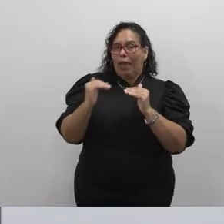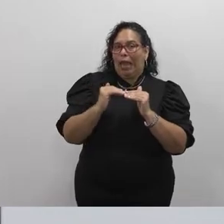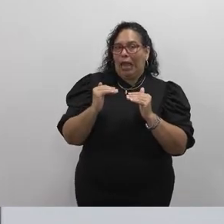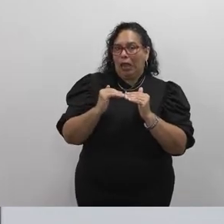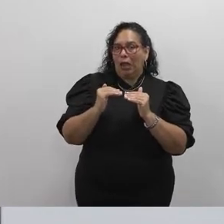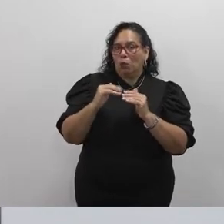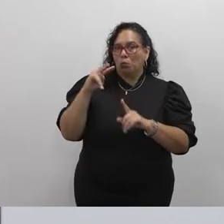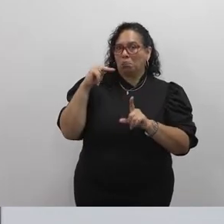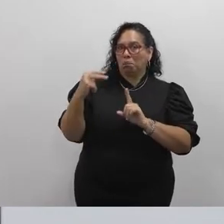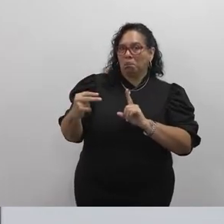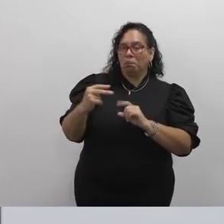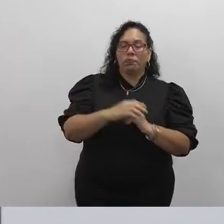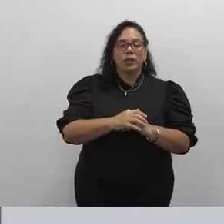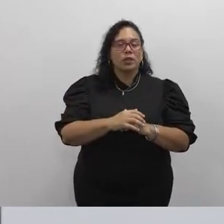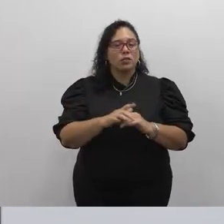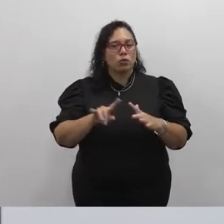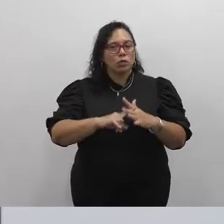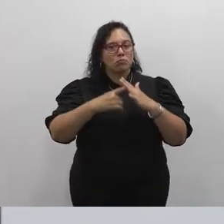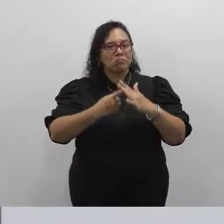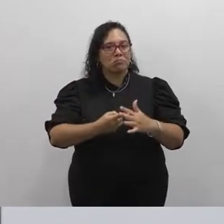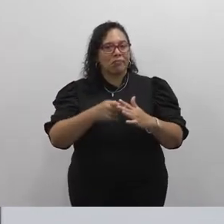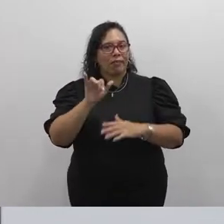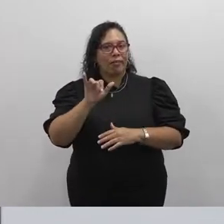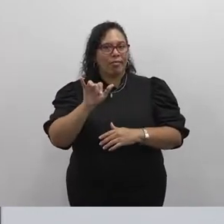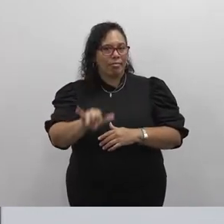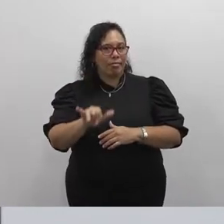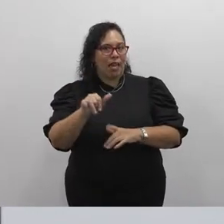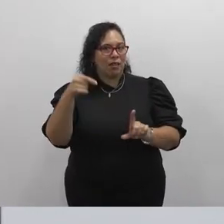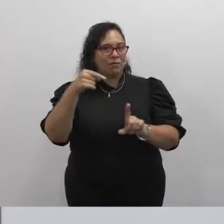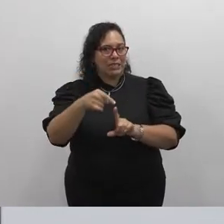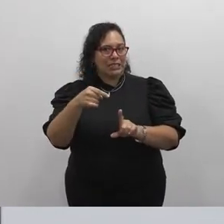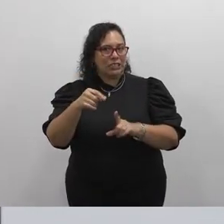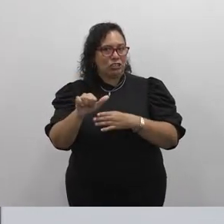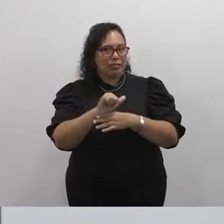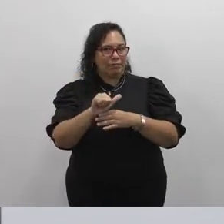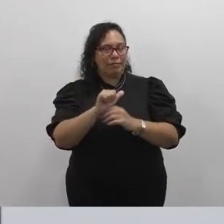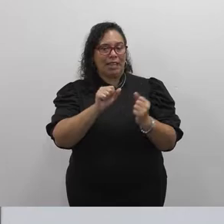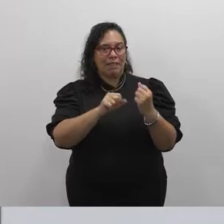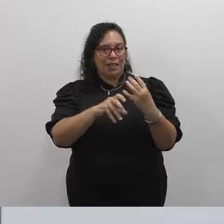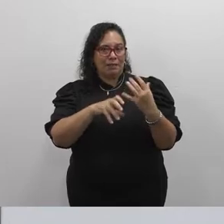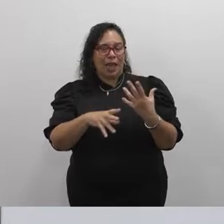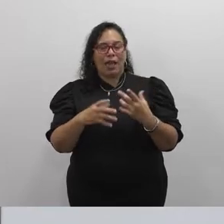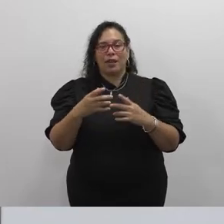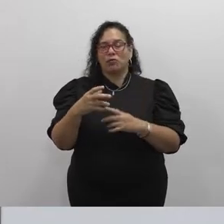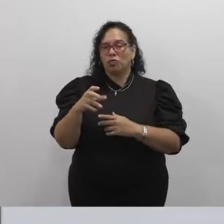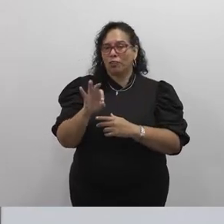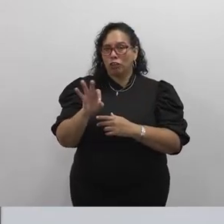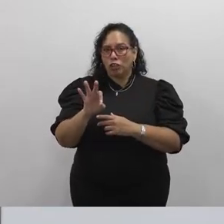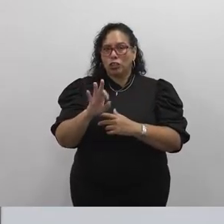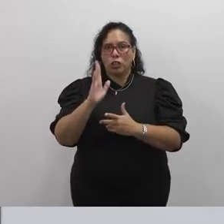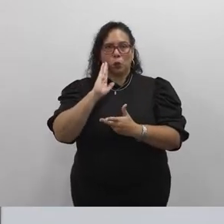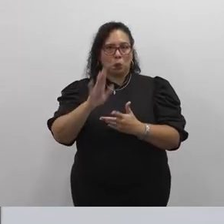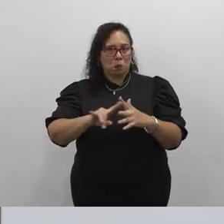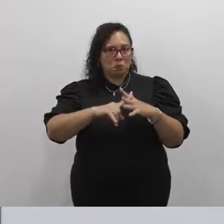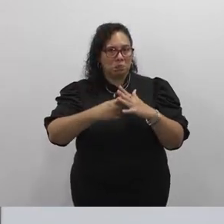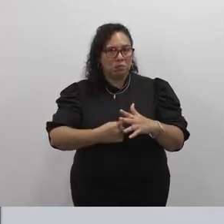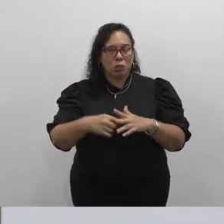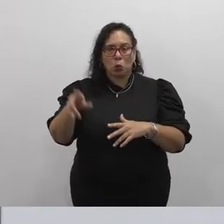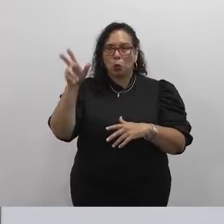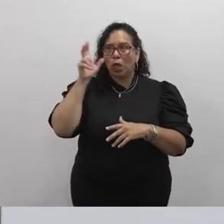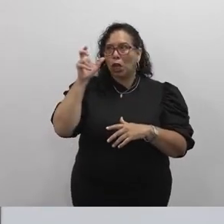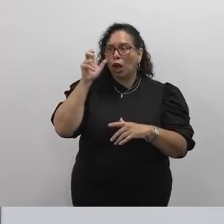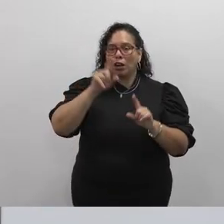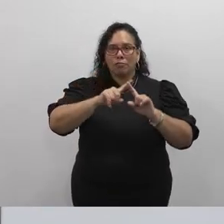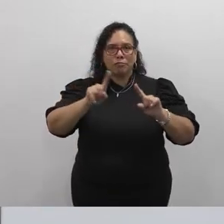front. So even as we embarked on that particular exercise for feedback with respect to the furniture we're going to embark on, we heard from a number of